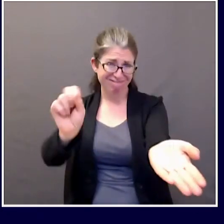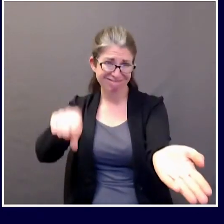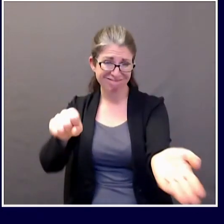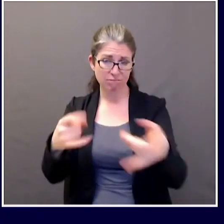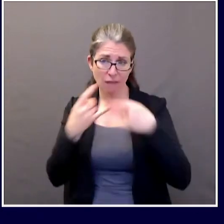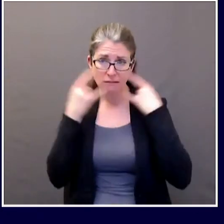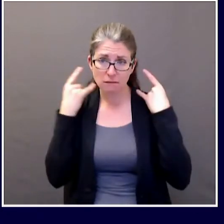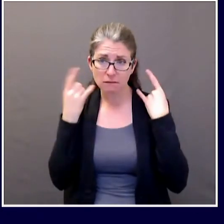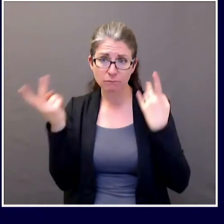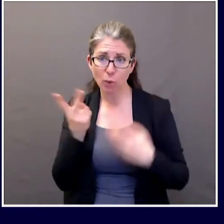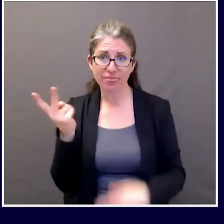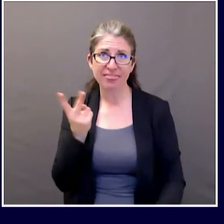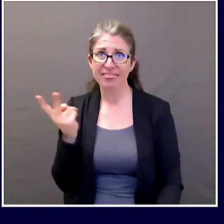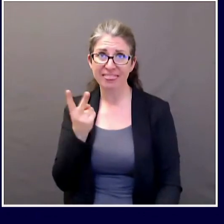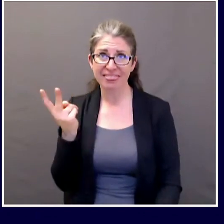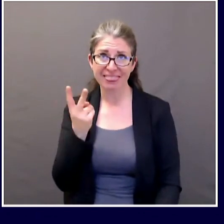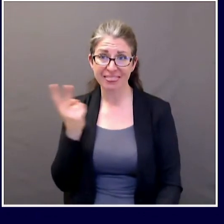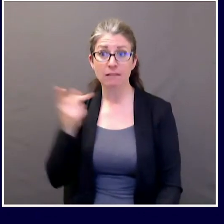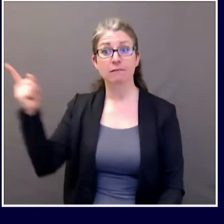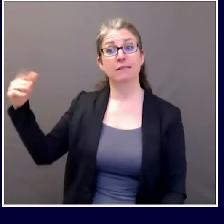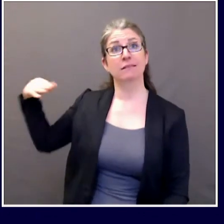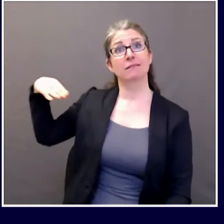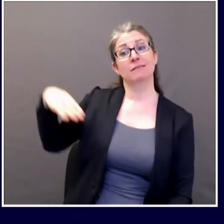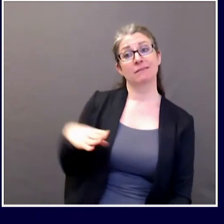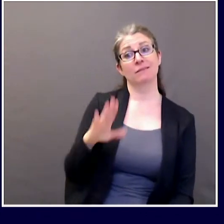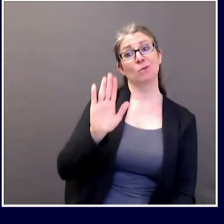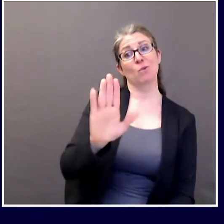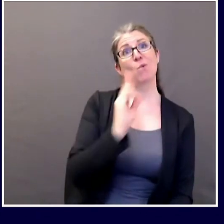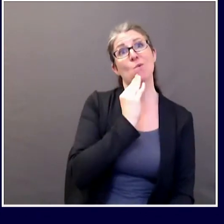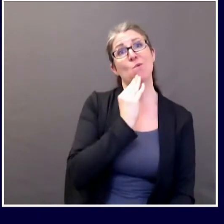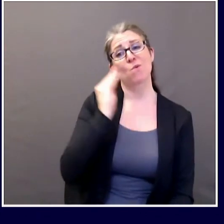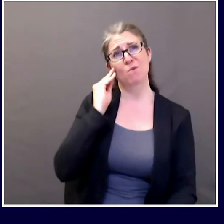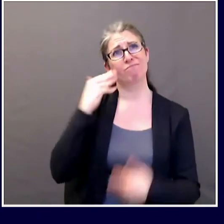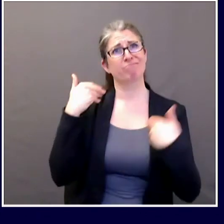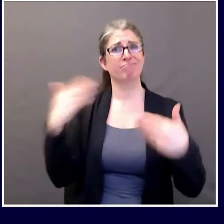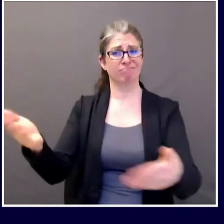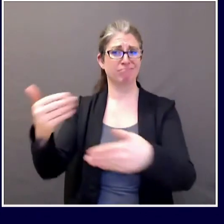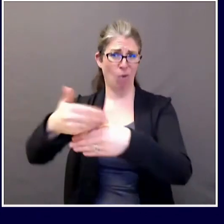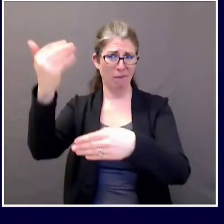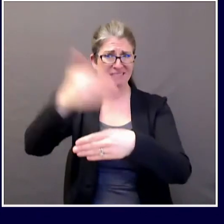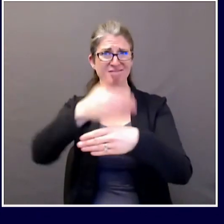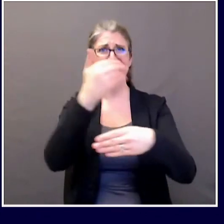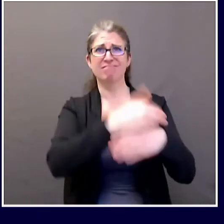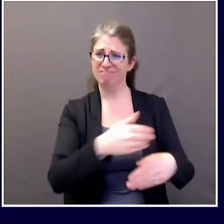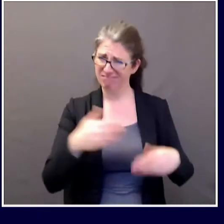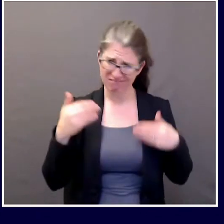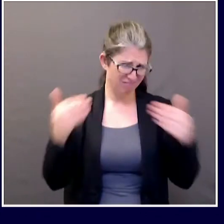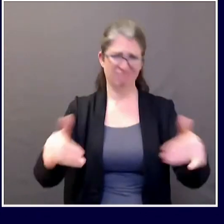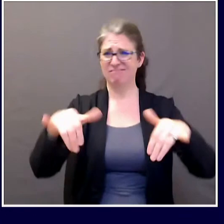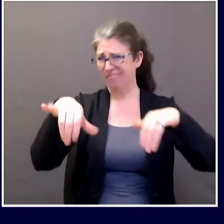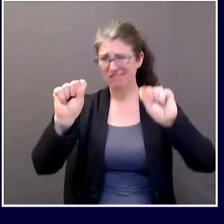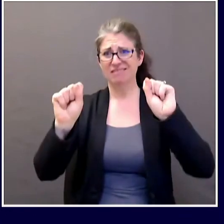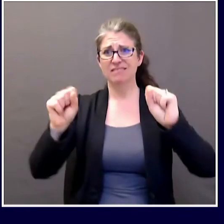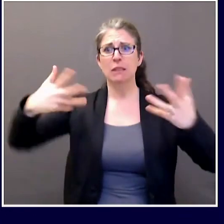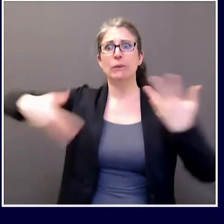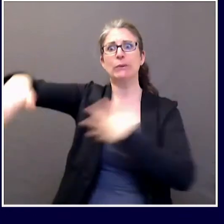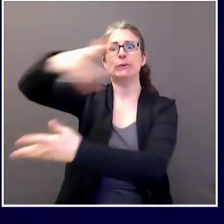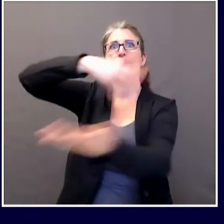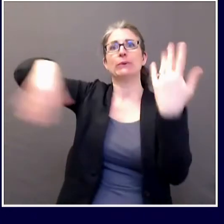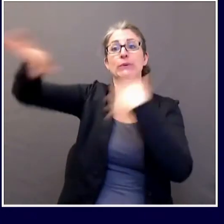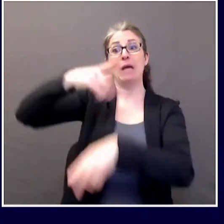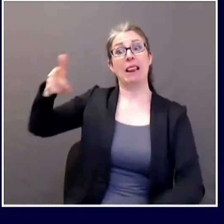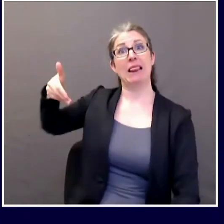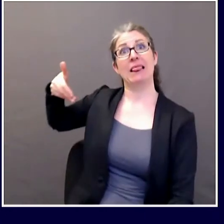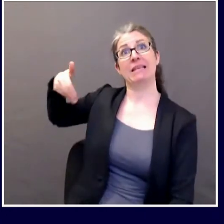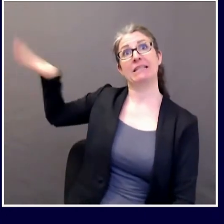ensure maximal ventilation. If you can do so for a period of time after people leave, that's desirable. But